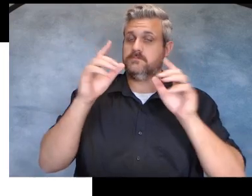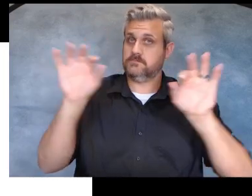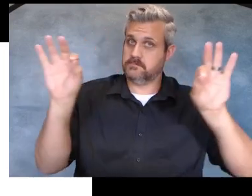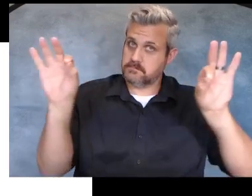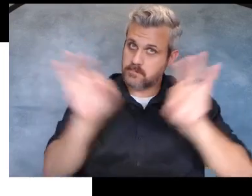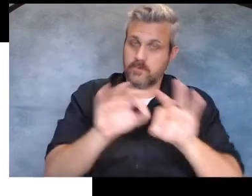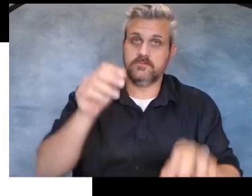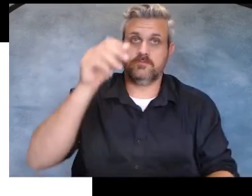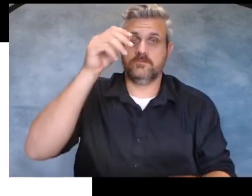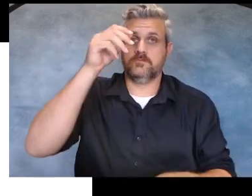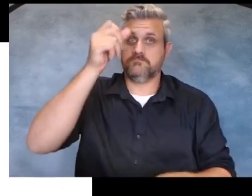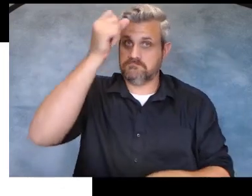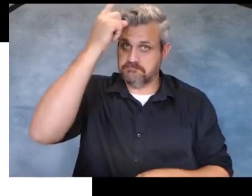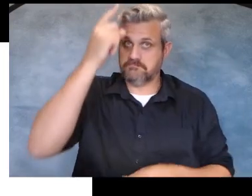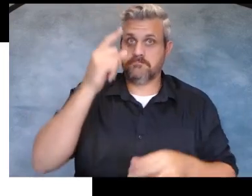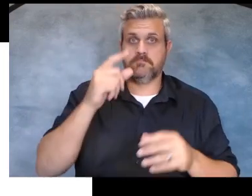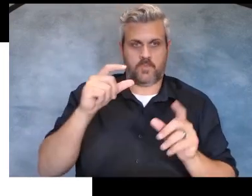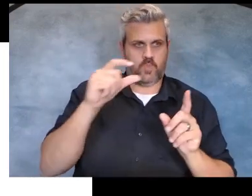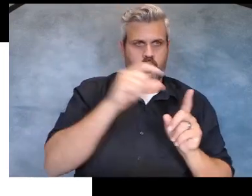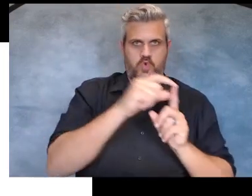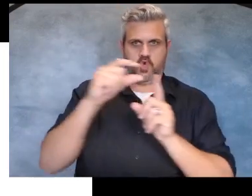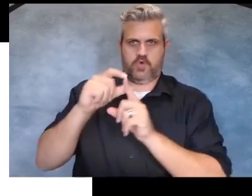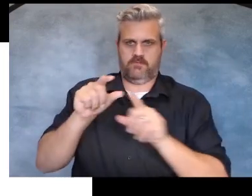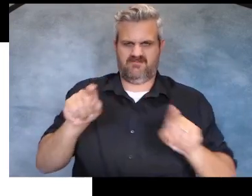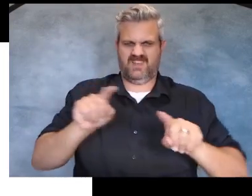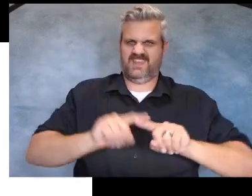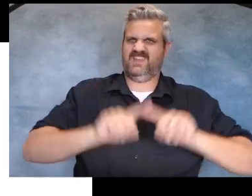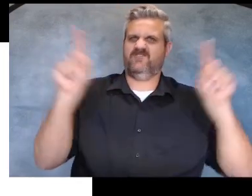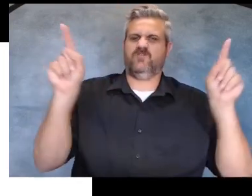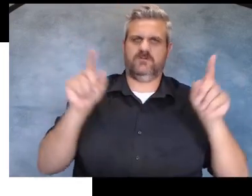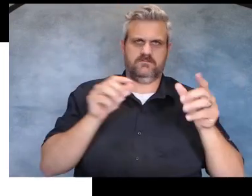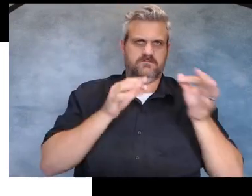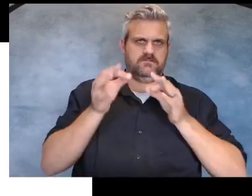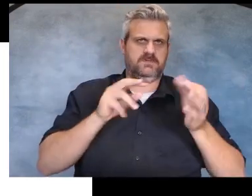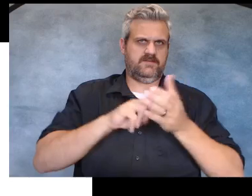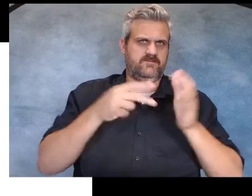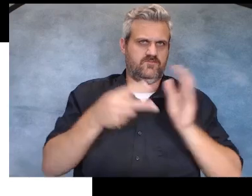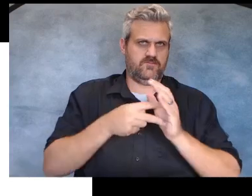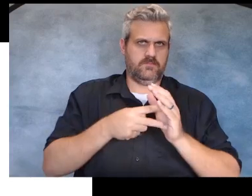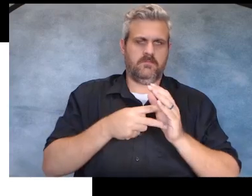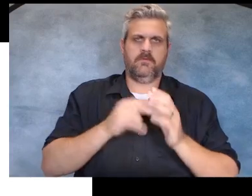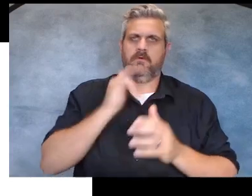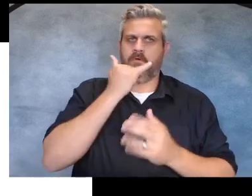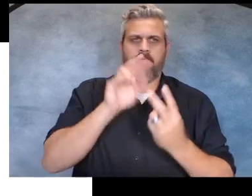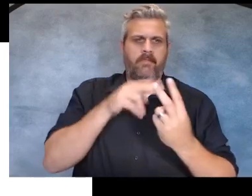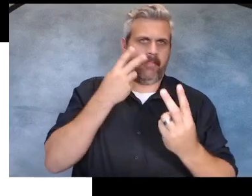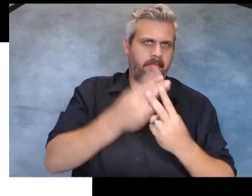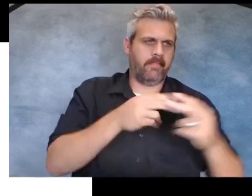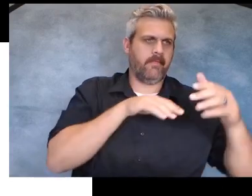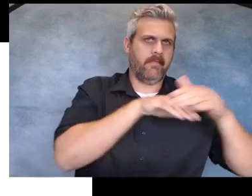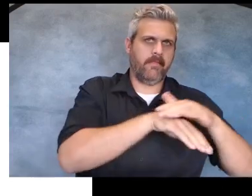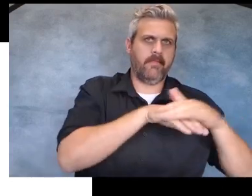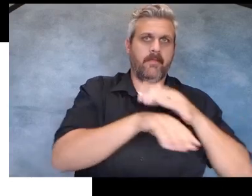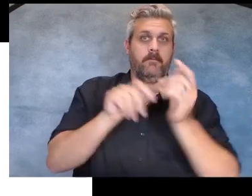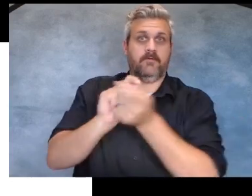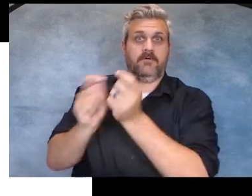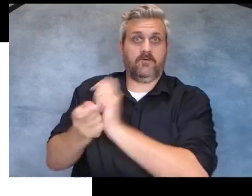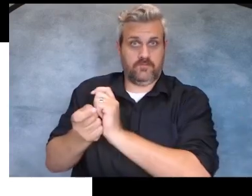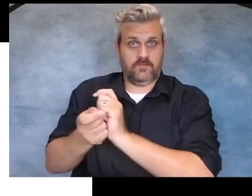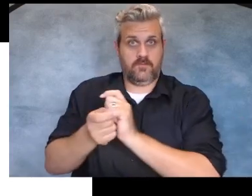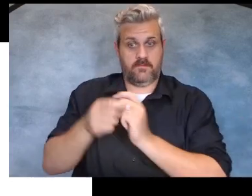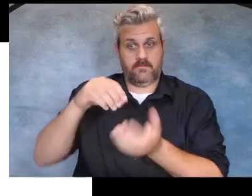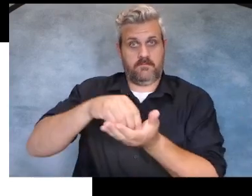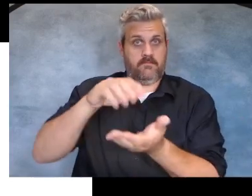however, it is critical to understand that these terms have completely different definitions. Mistaking a modification for an